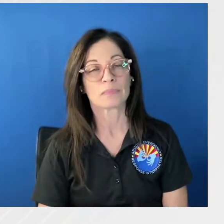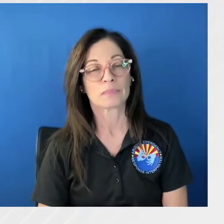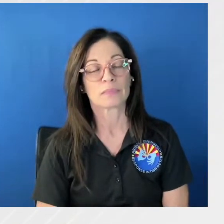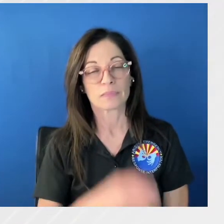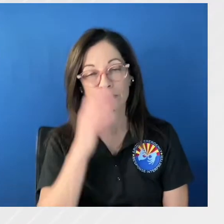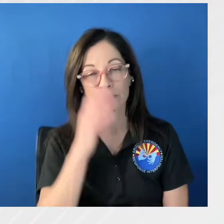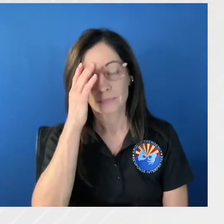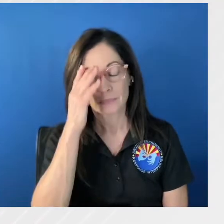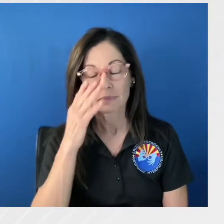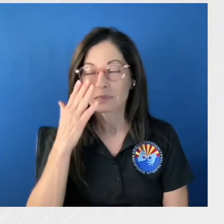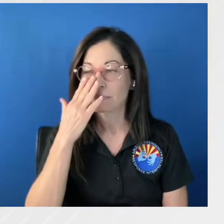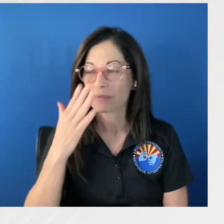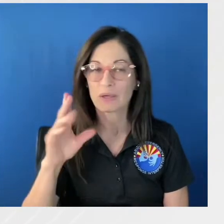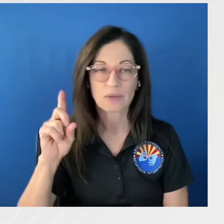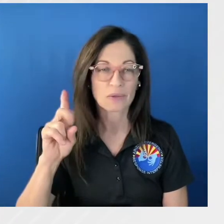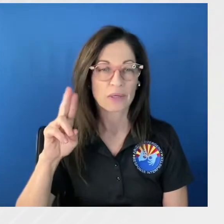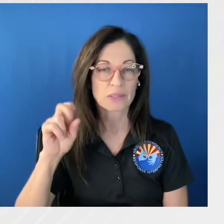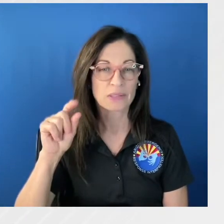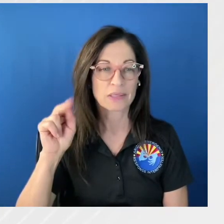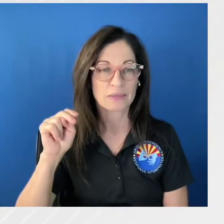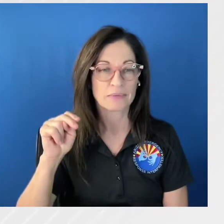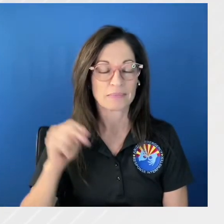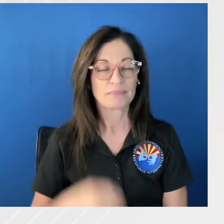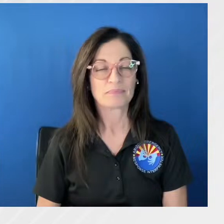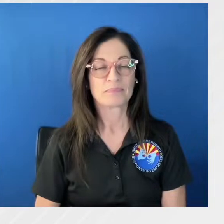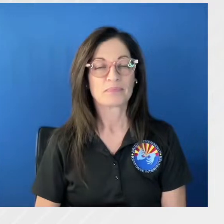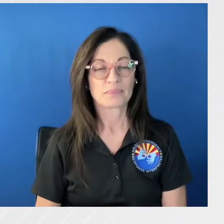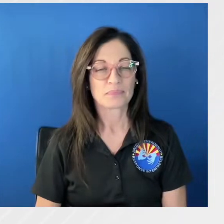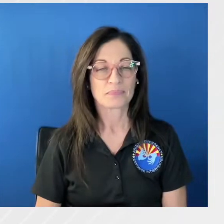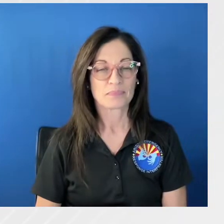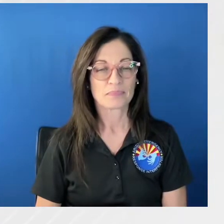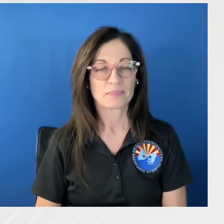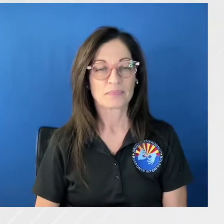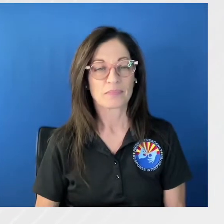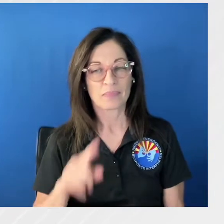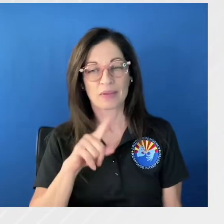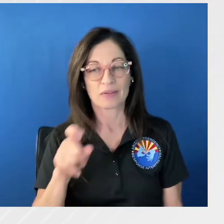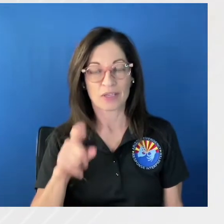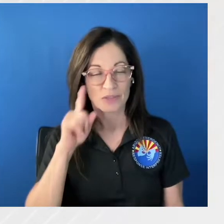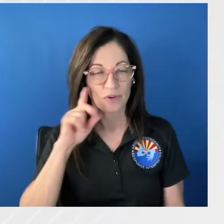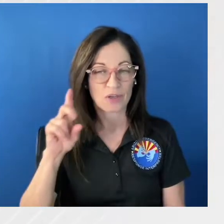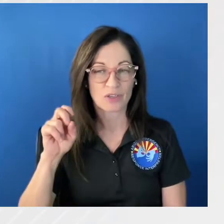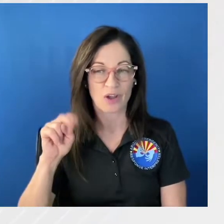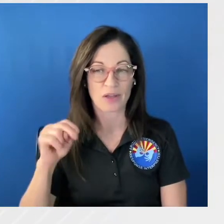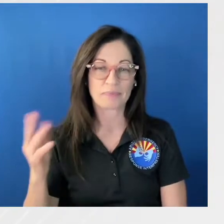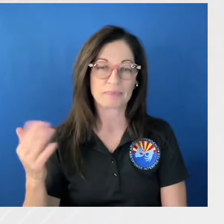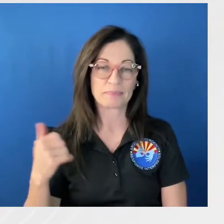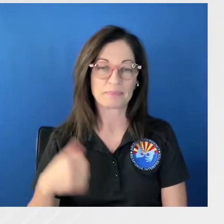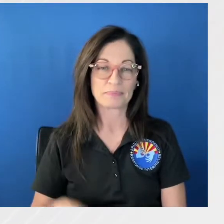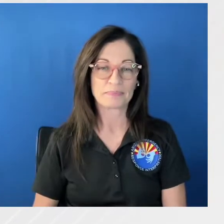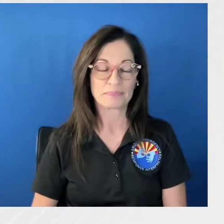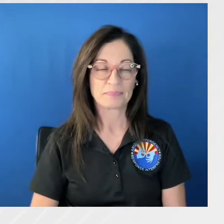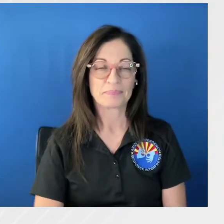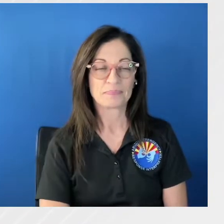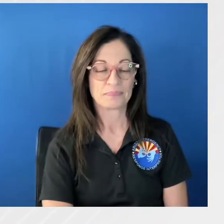Thank you, Dustin. Appreciate that. We've got one for back Don. We'll bring Don back up.